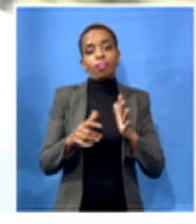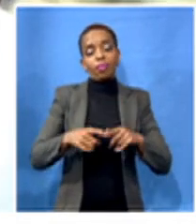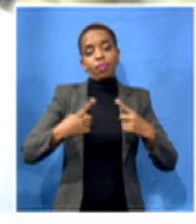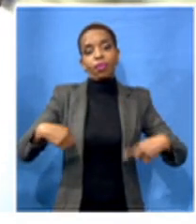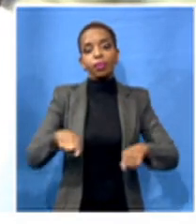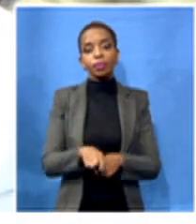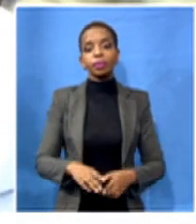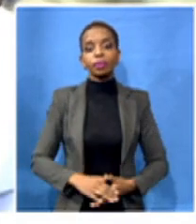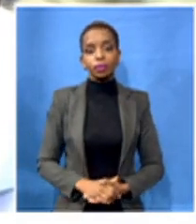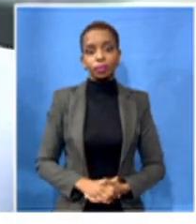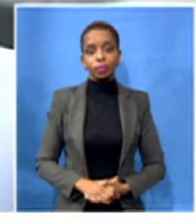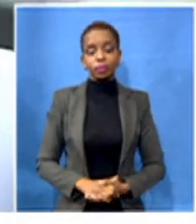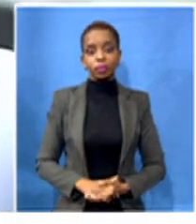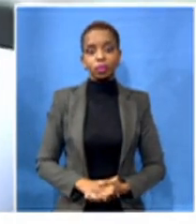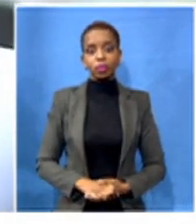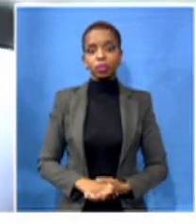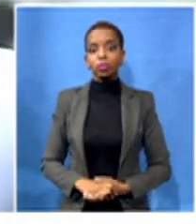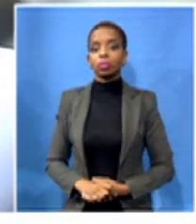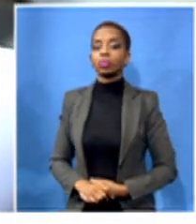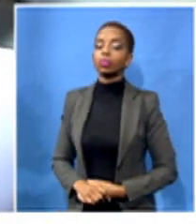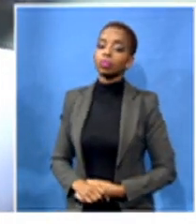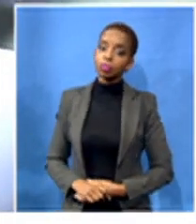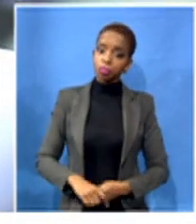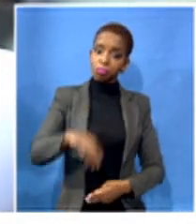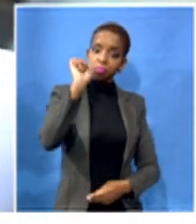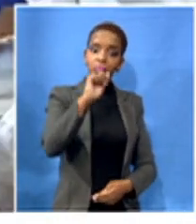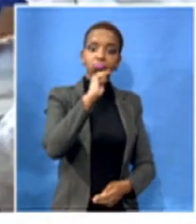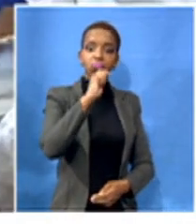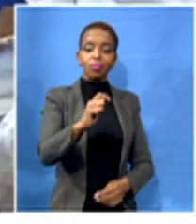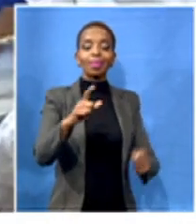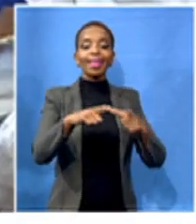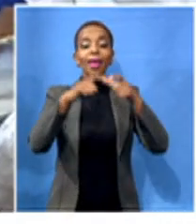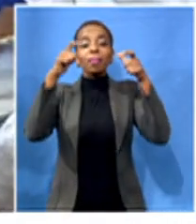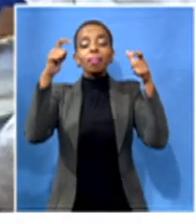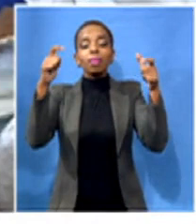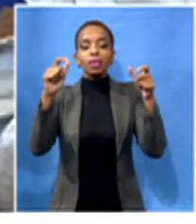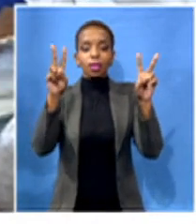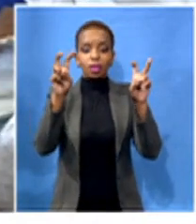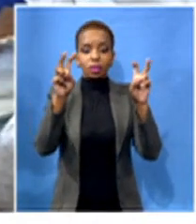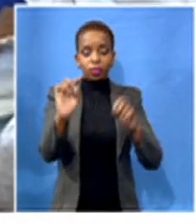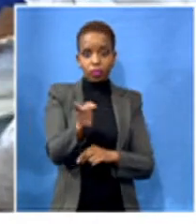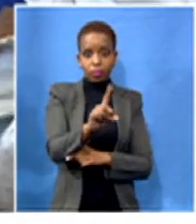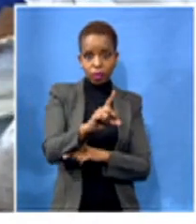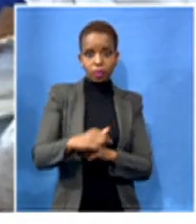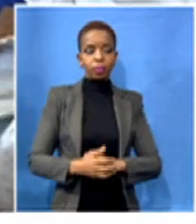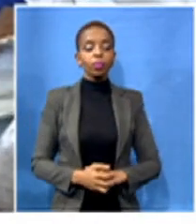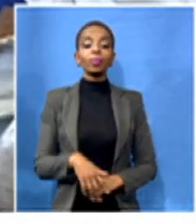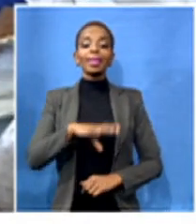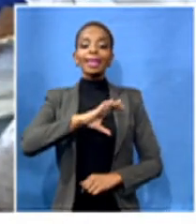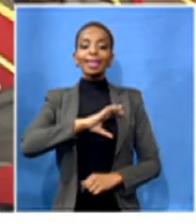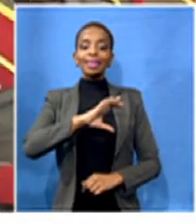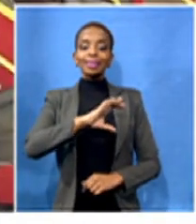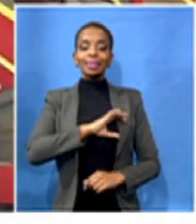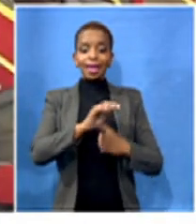The big issue here, indeed, any Christian leader, the Christian leaders themselves have